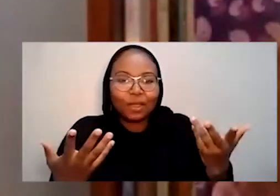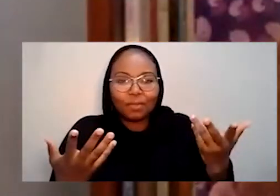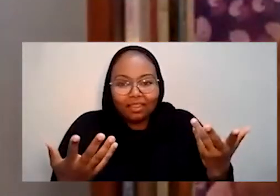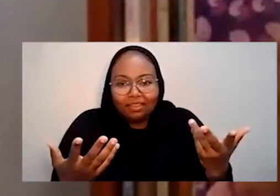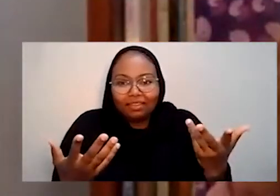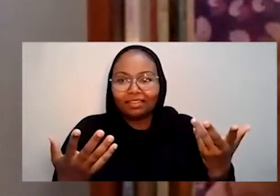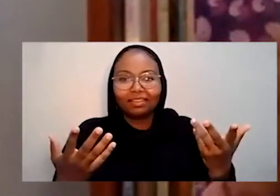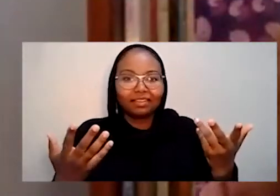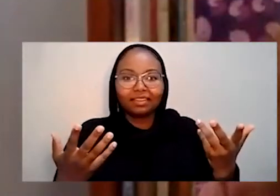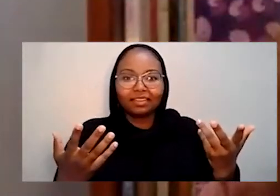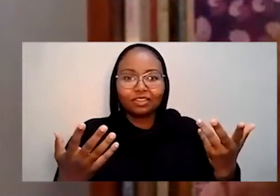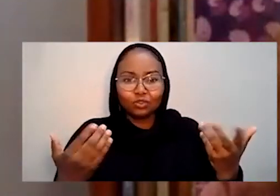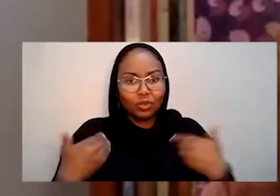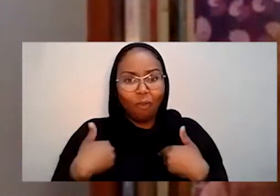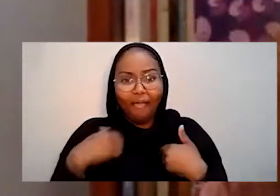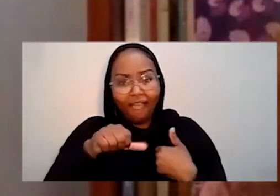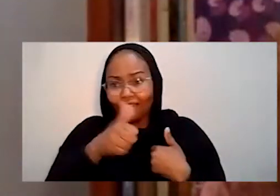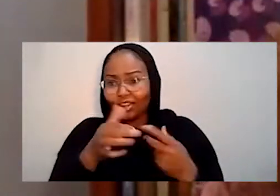let's fight for peace.